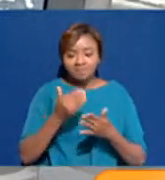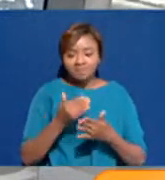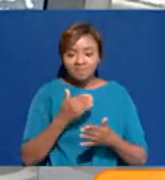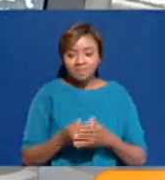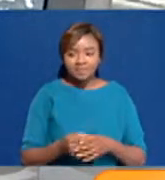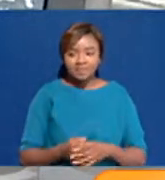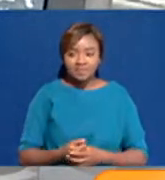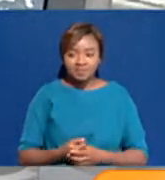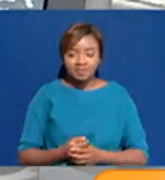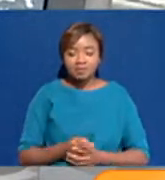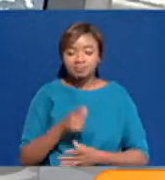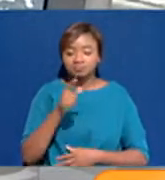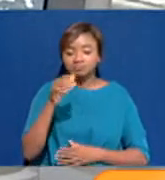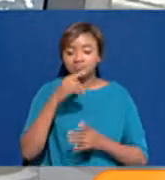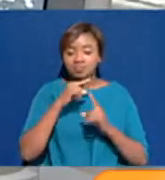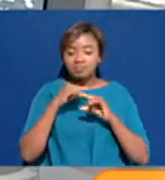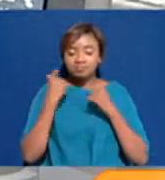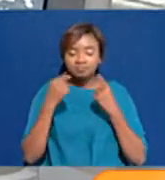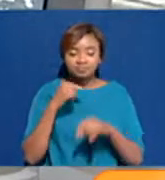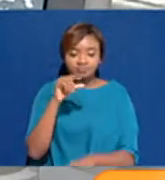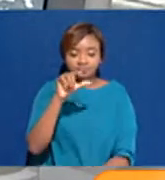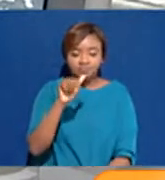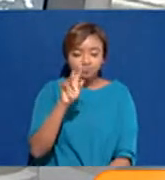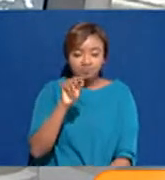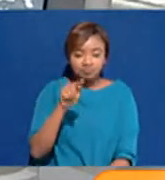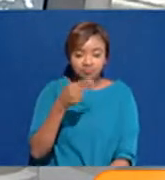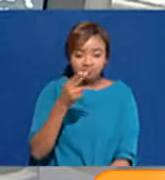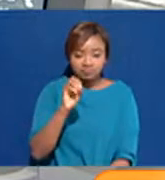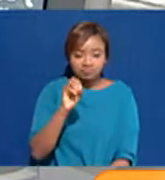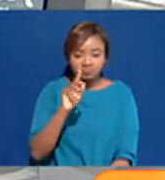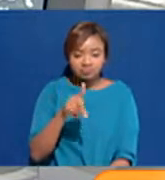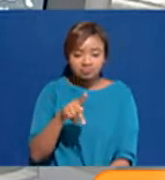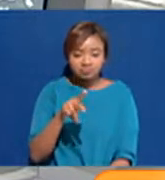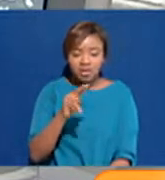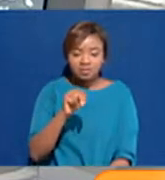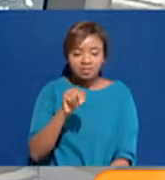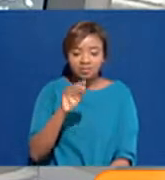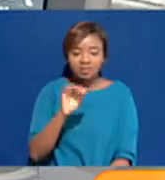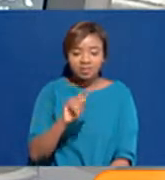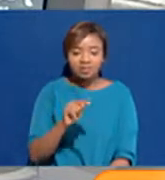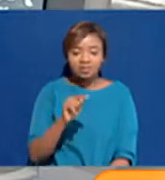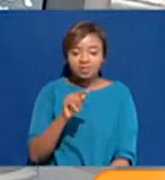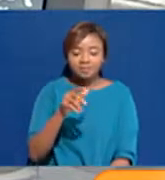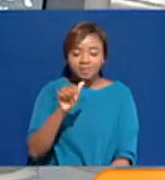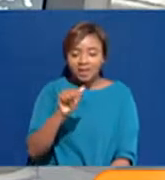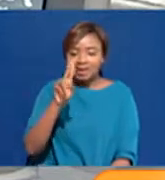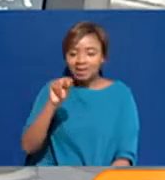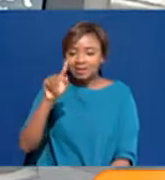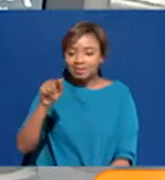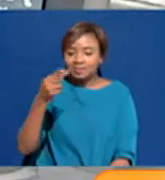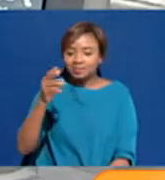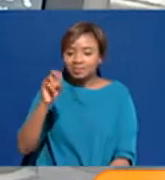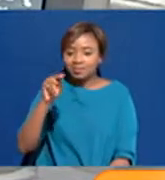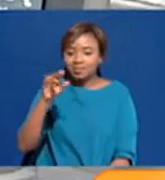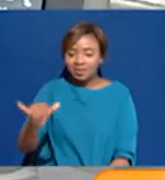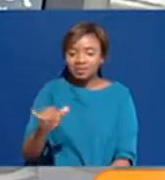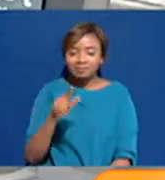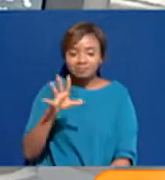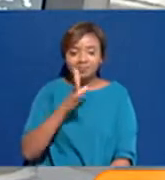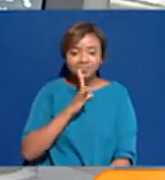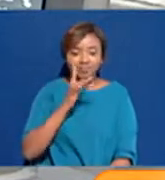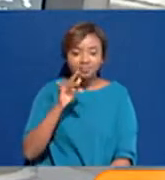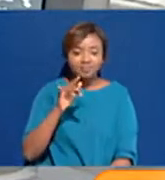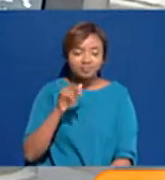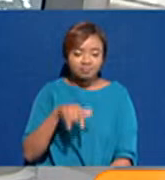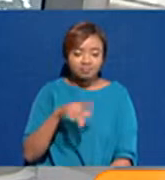Bishop Anthony Muheria there, Archbishop of Nyeri Diocese, speaking to us live here on the State of the Nation. We're going to